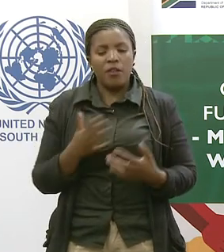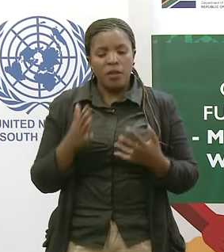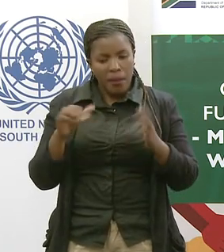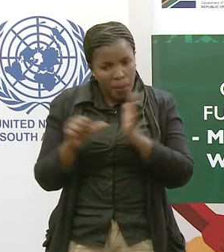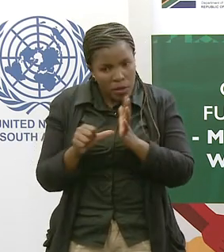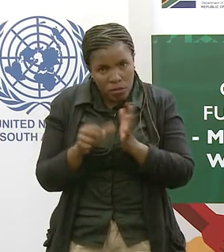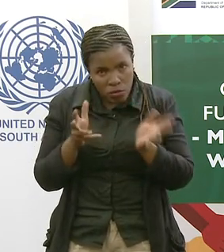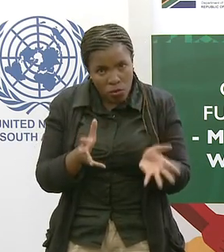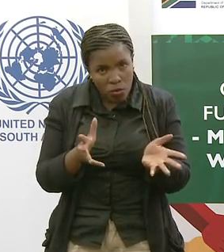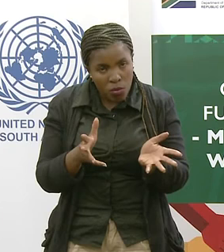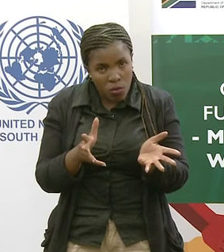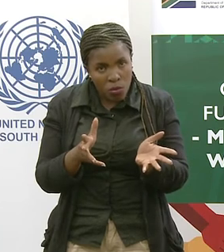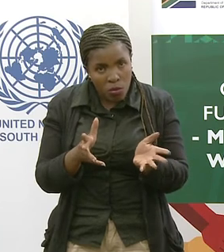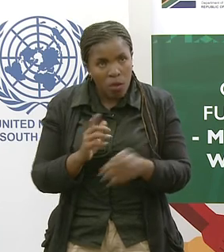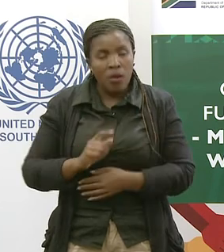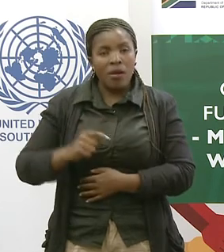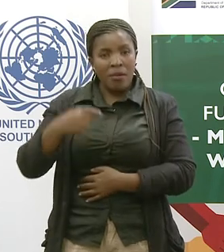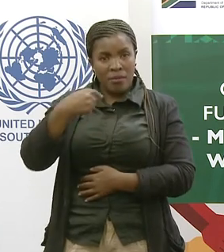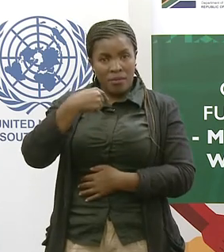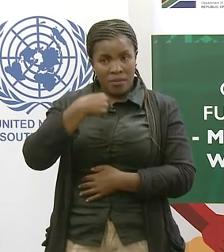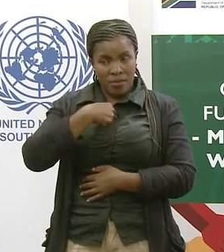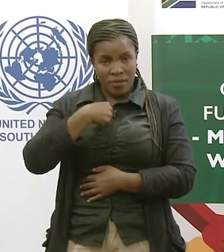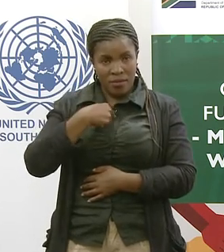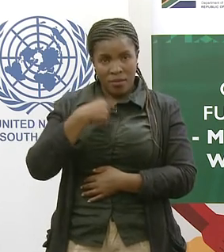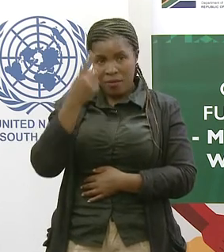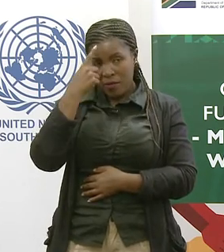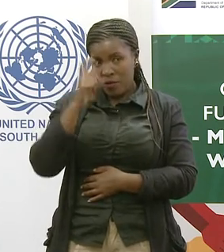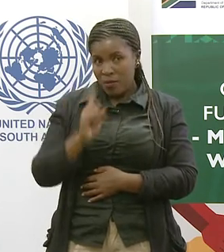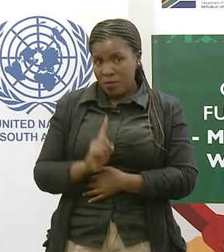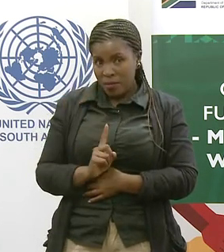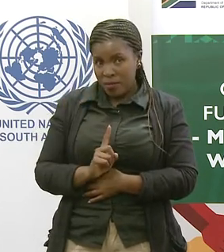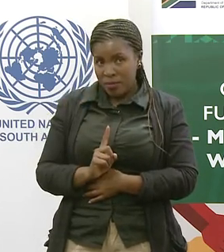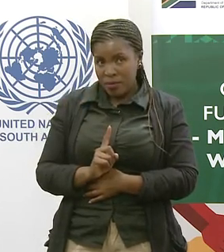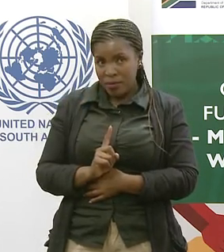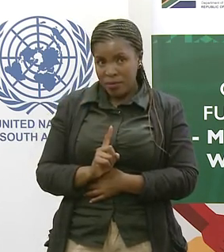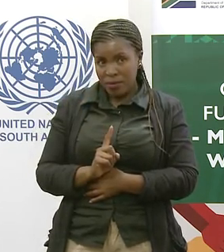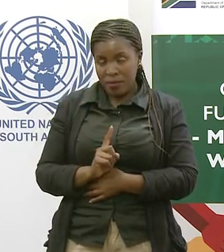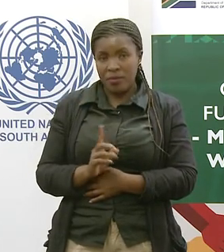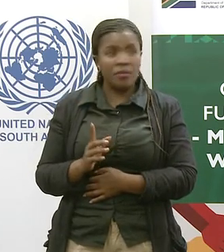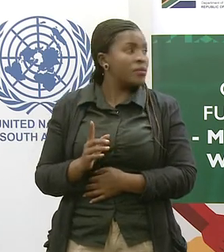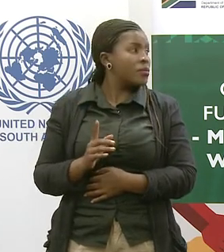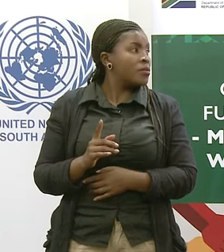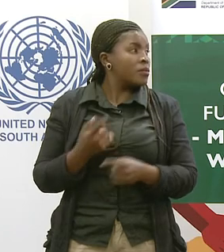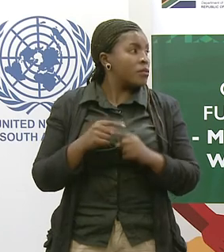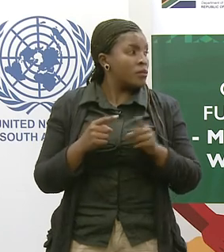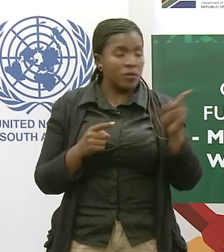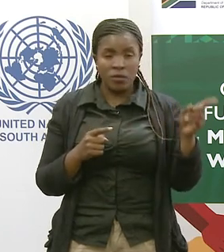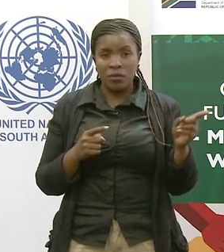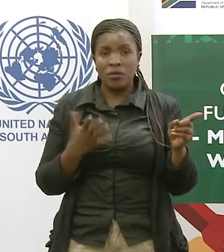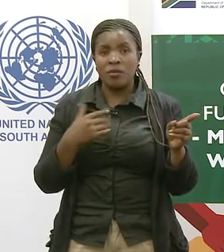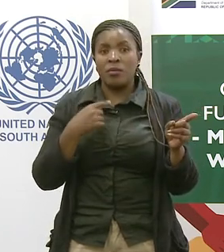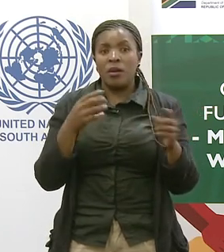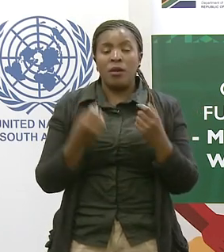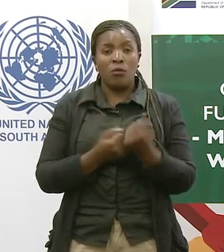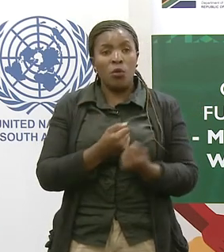and I have the sense that theorists quite often use the reframing, I'm not talking about you, the